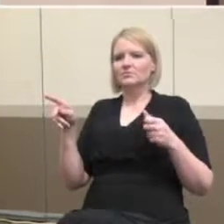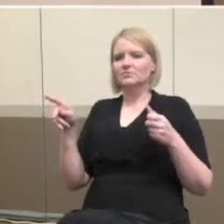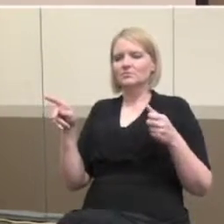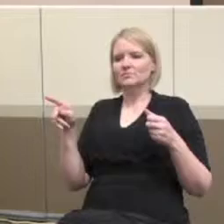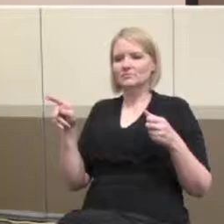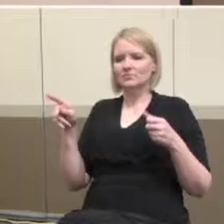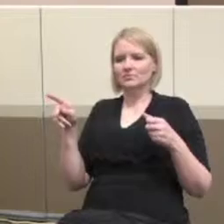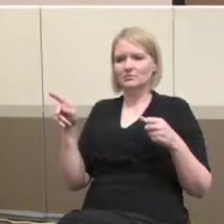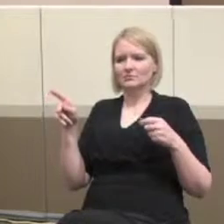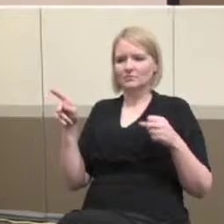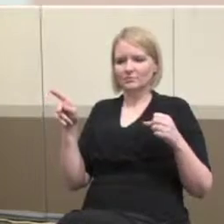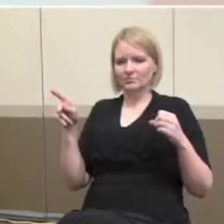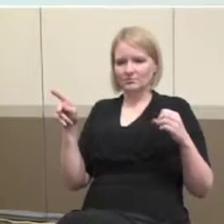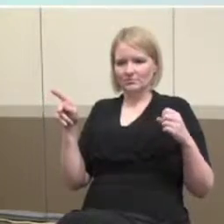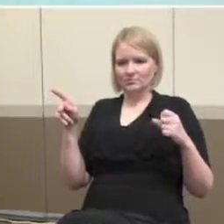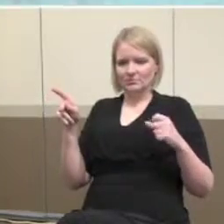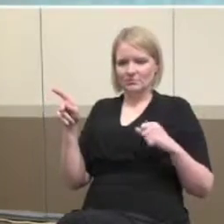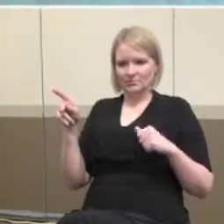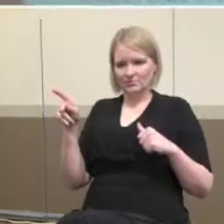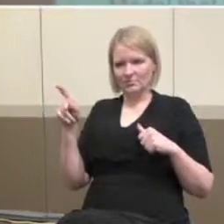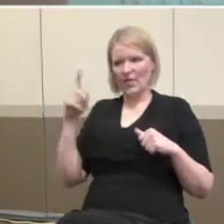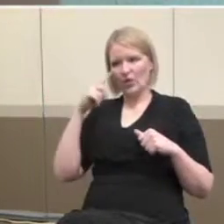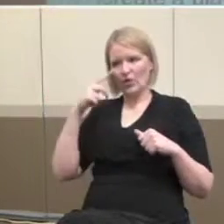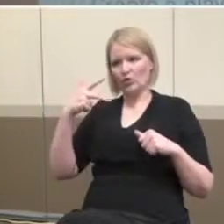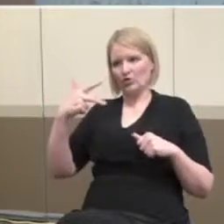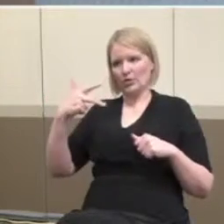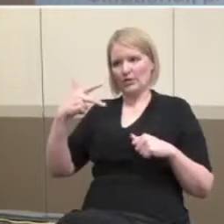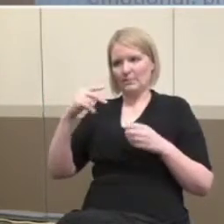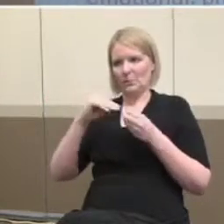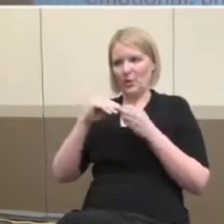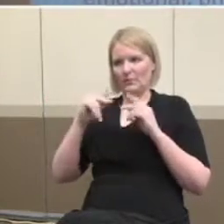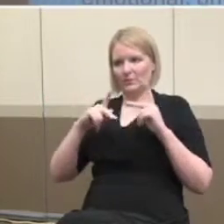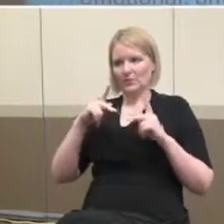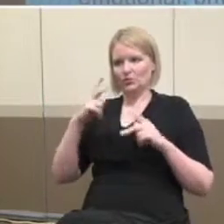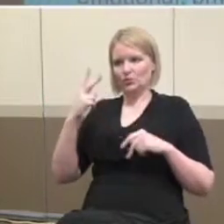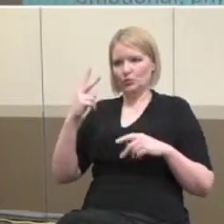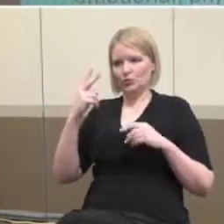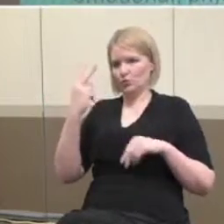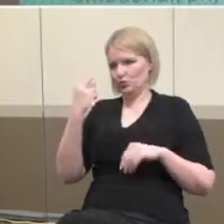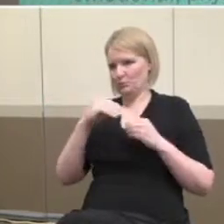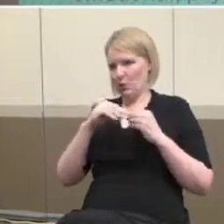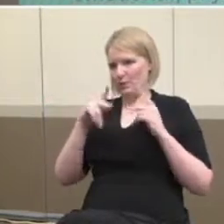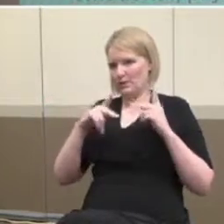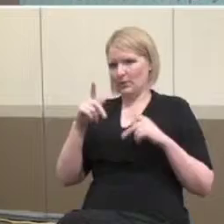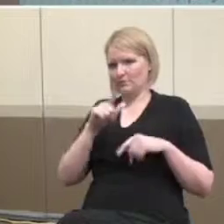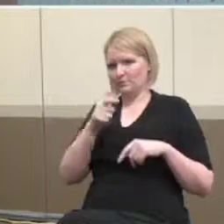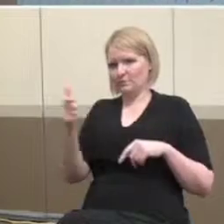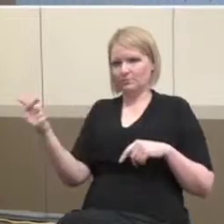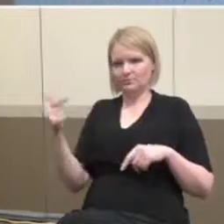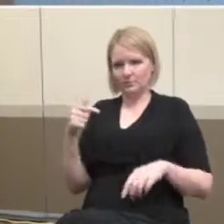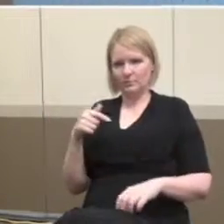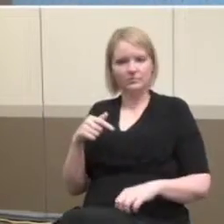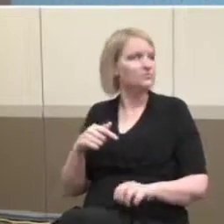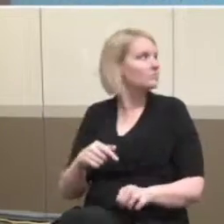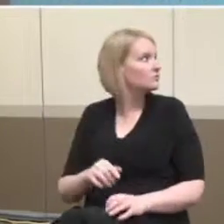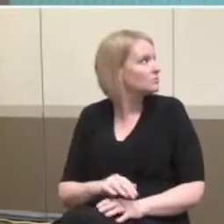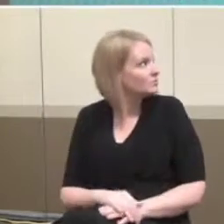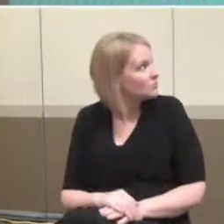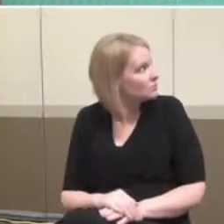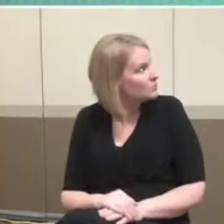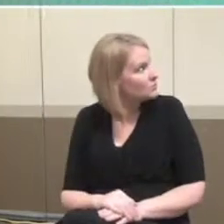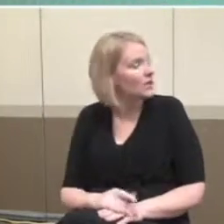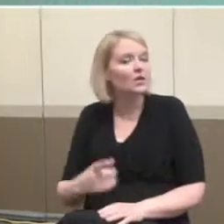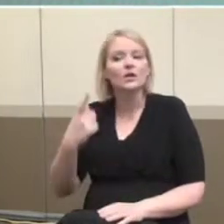help to foster inclusion with drum groups or drumming experiences. For